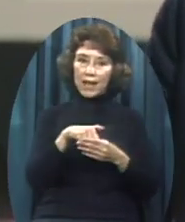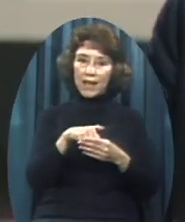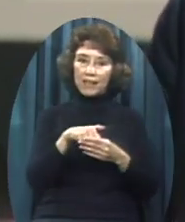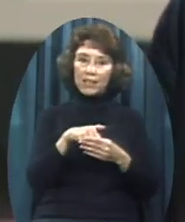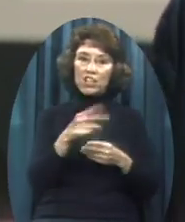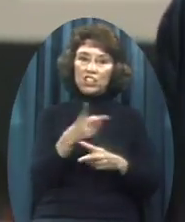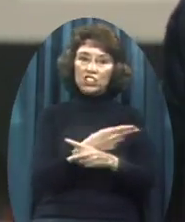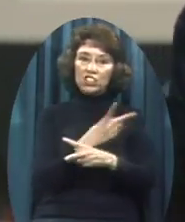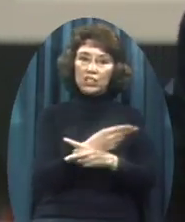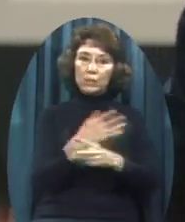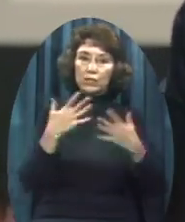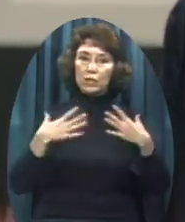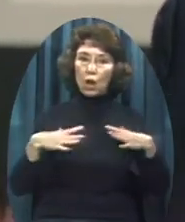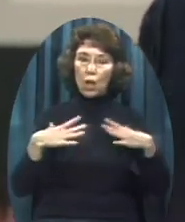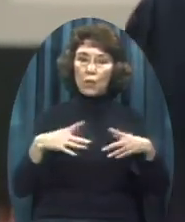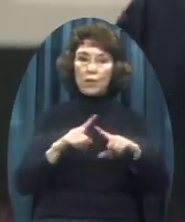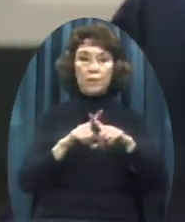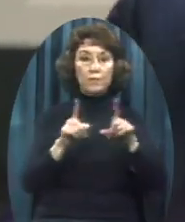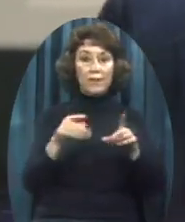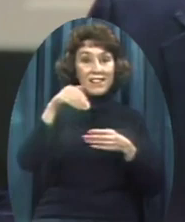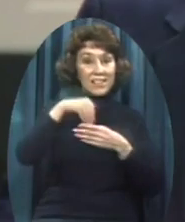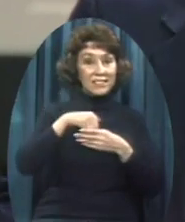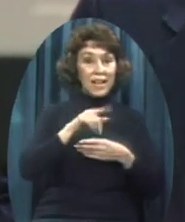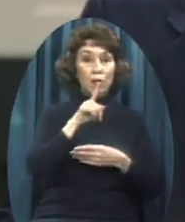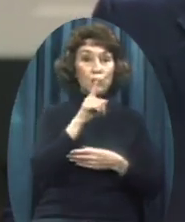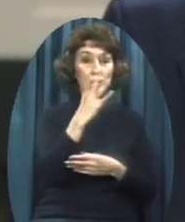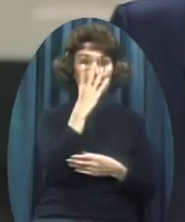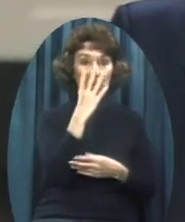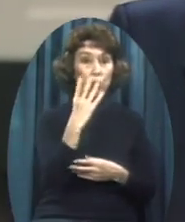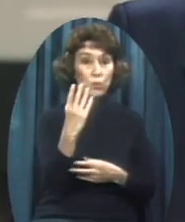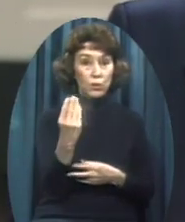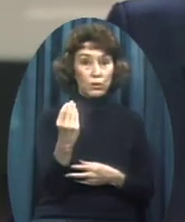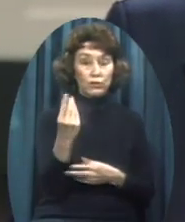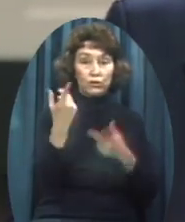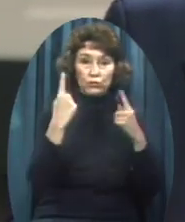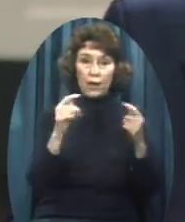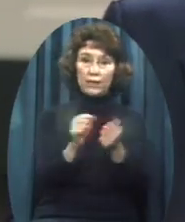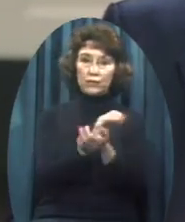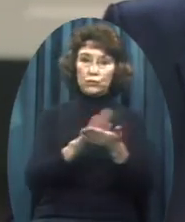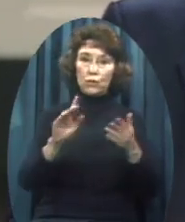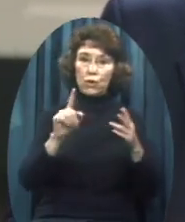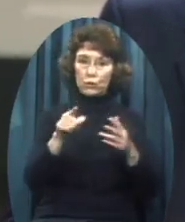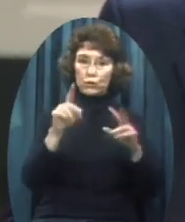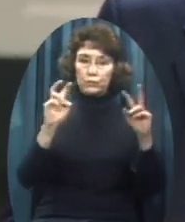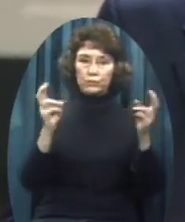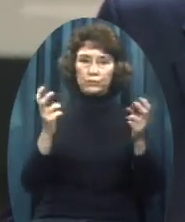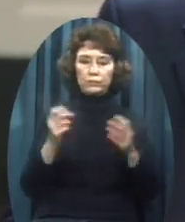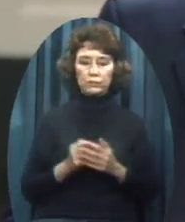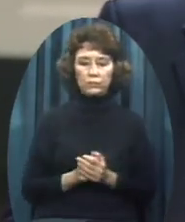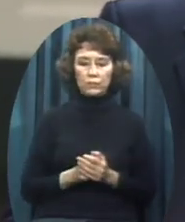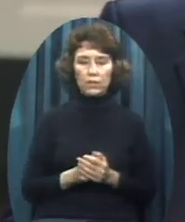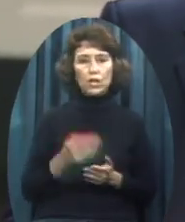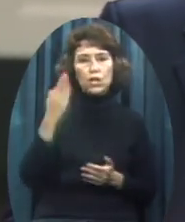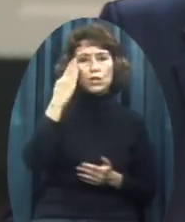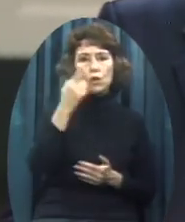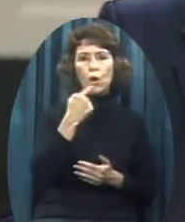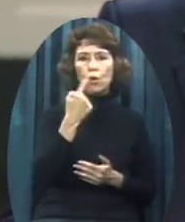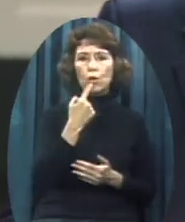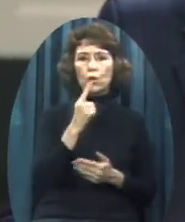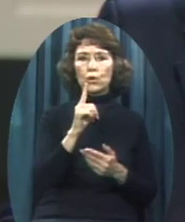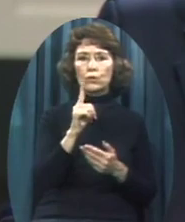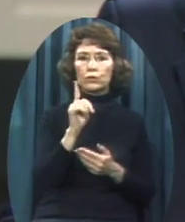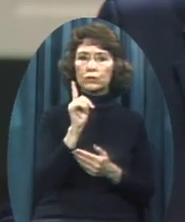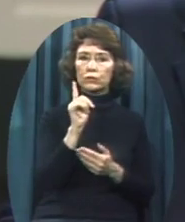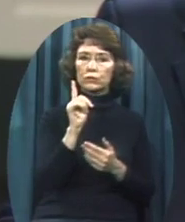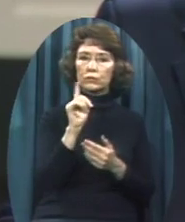number one problem people are in this country? You say the Democrats? No. The Republicans? No. The